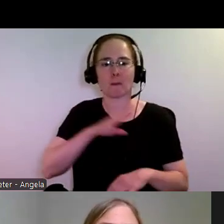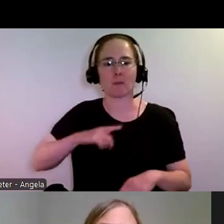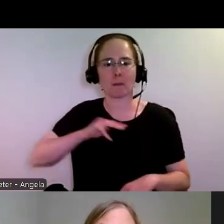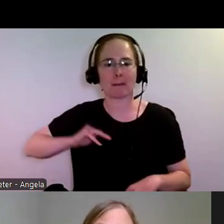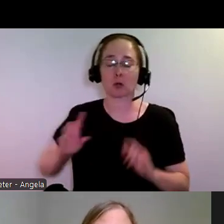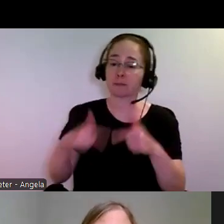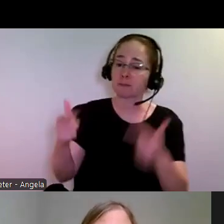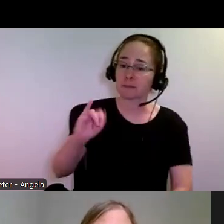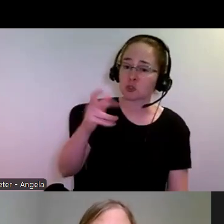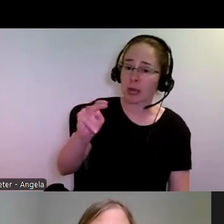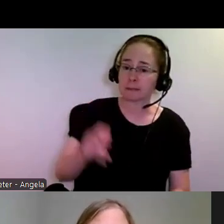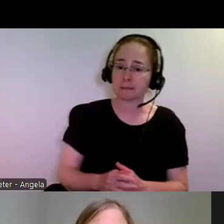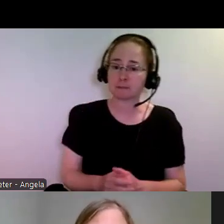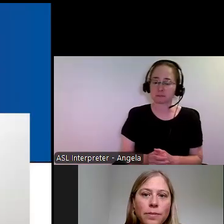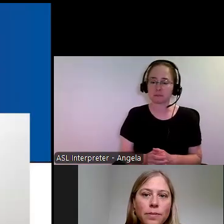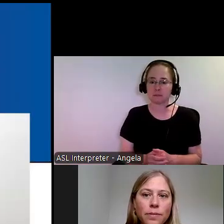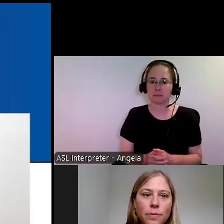Jen?